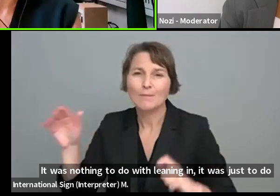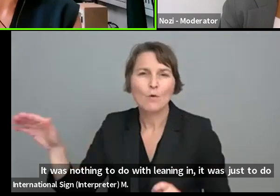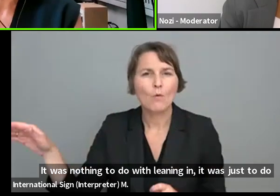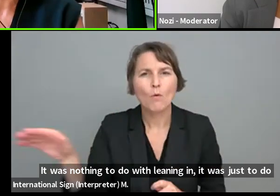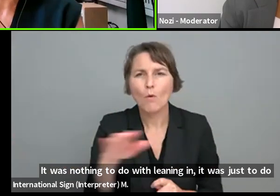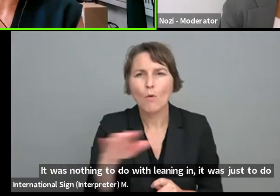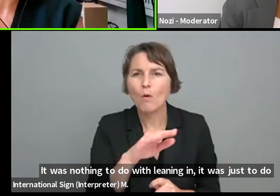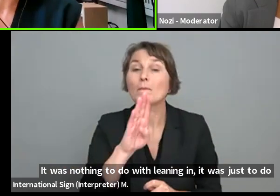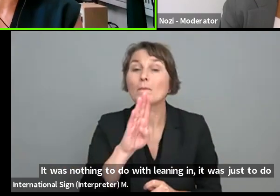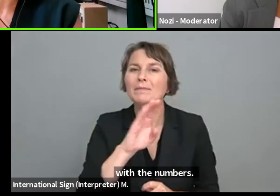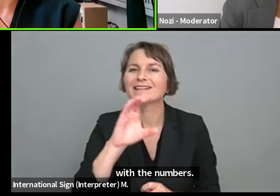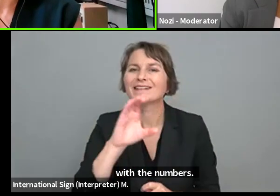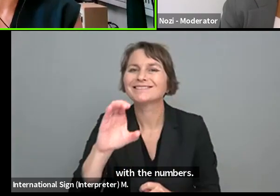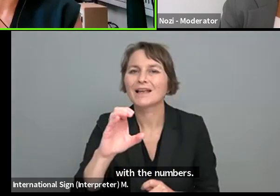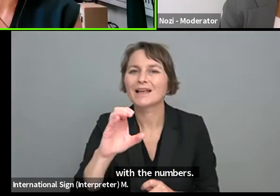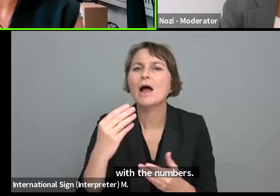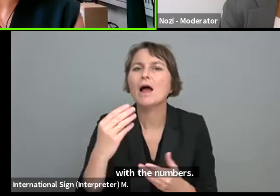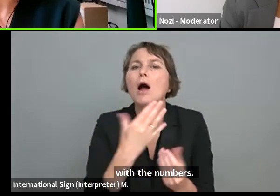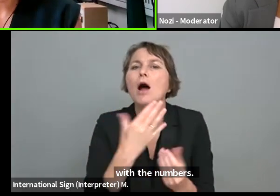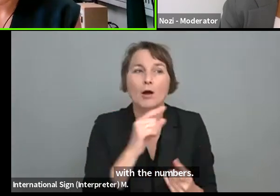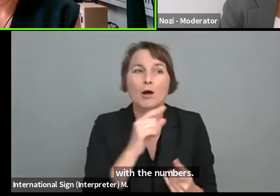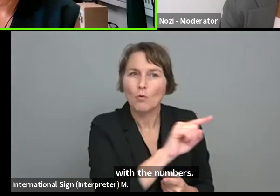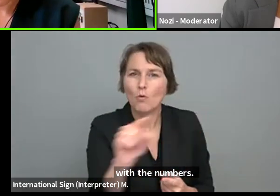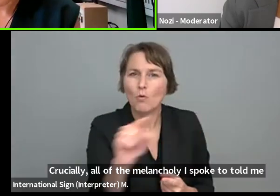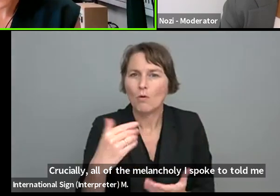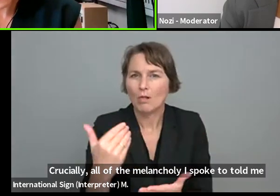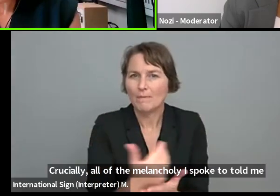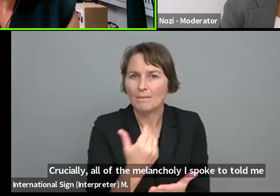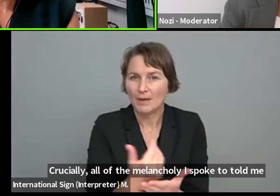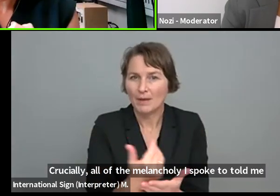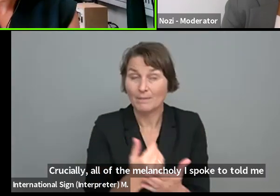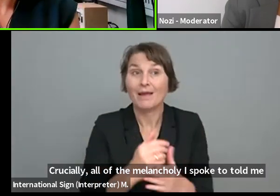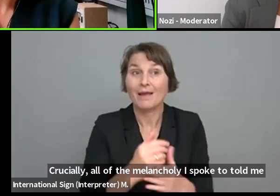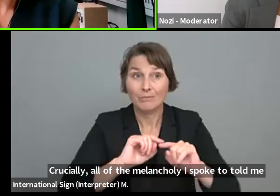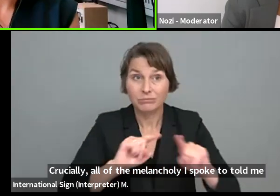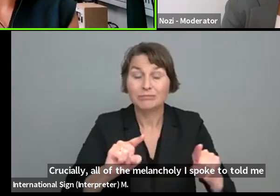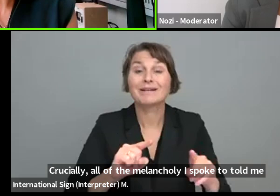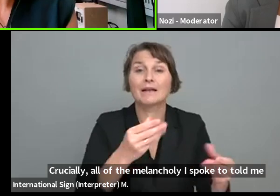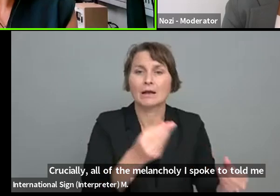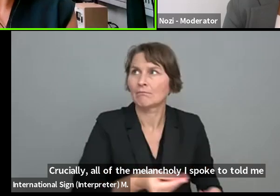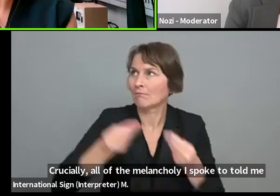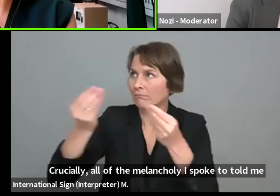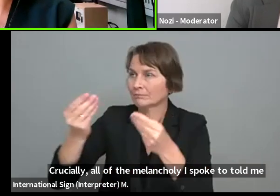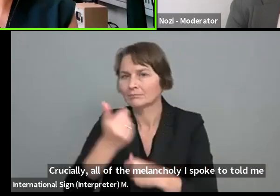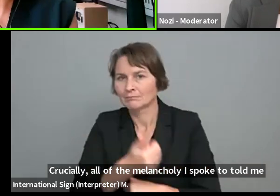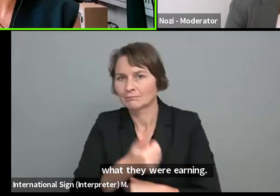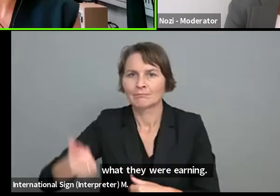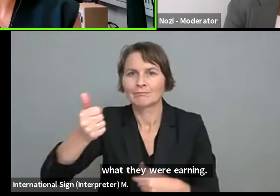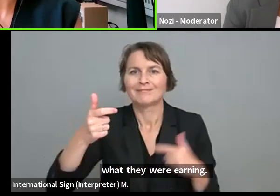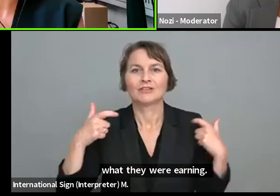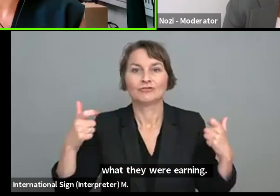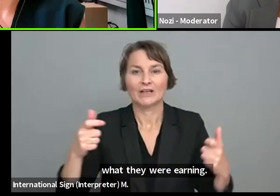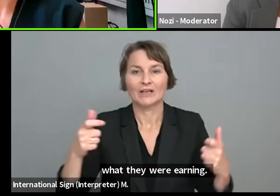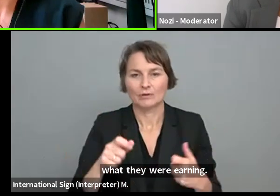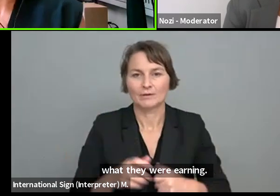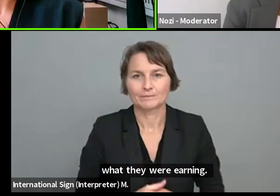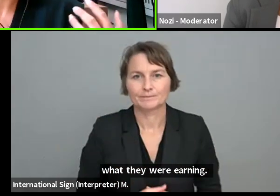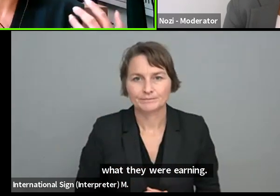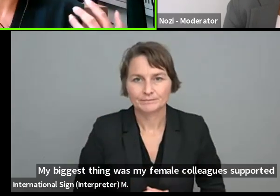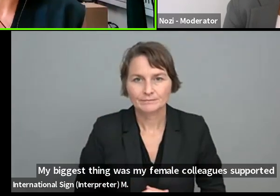We wrote to our Director General this would solve the problem. But most of all, my union, the